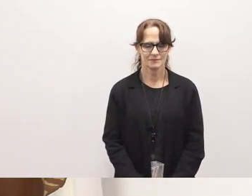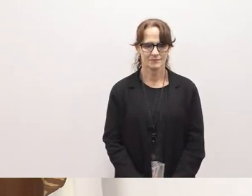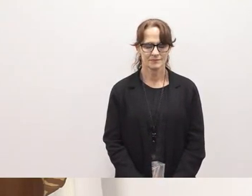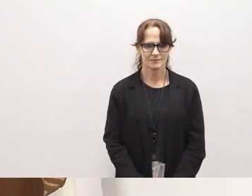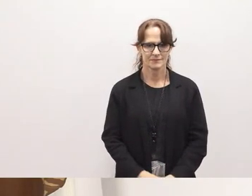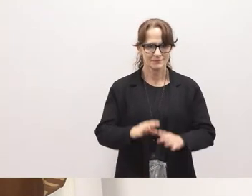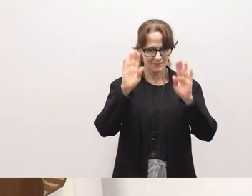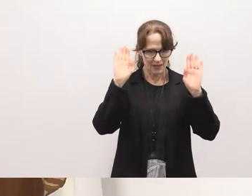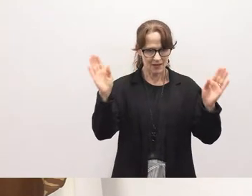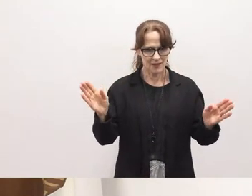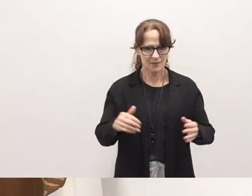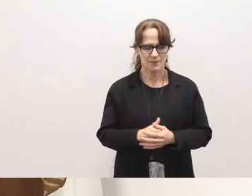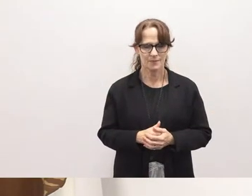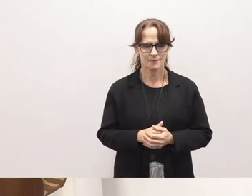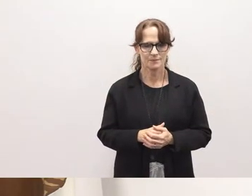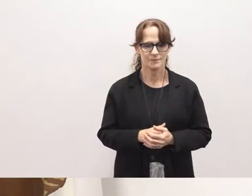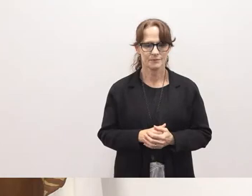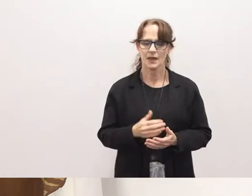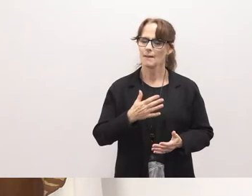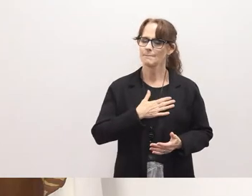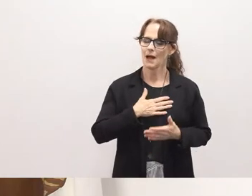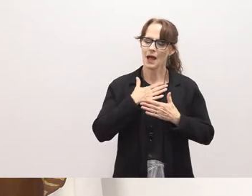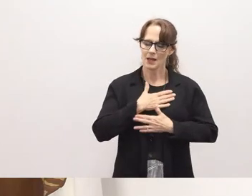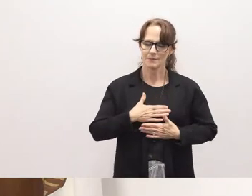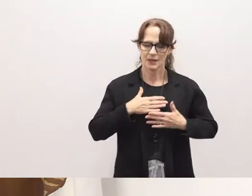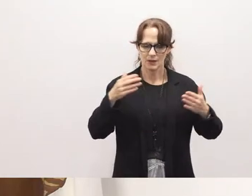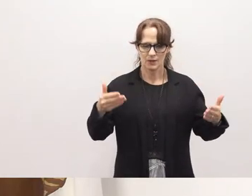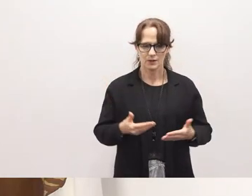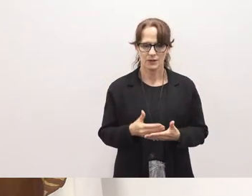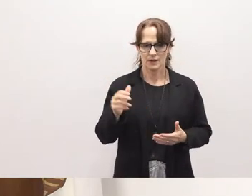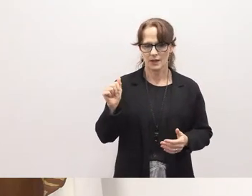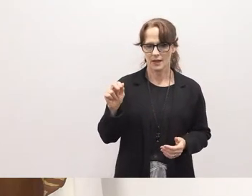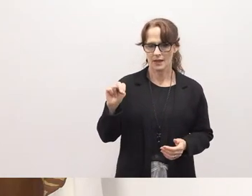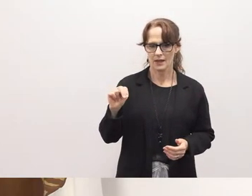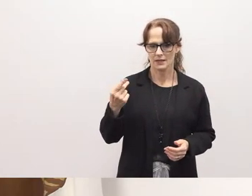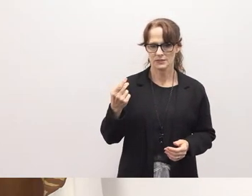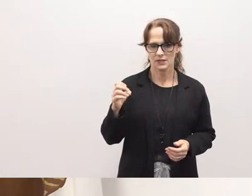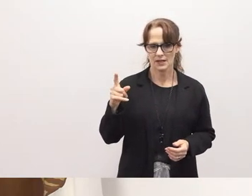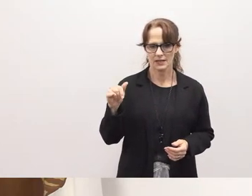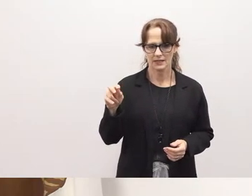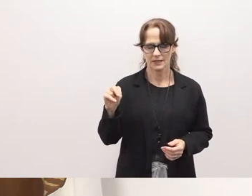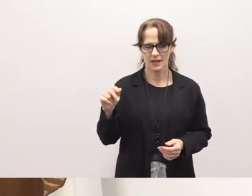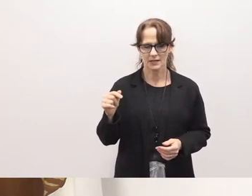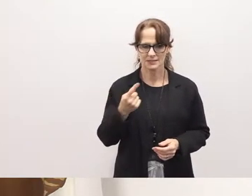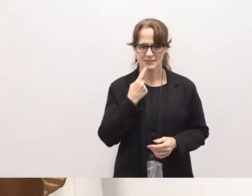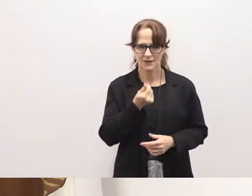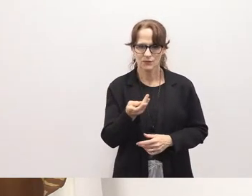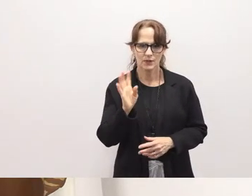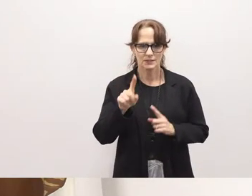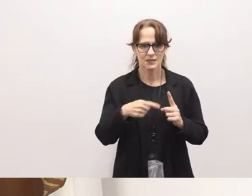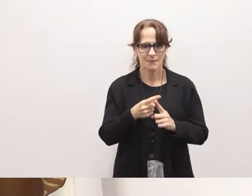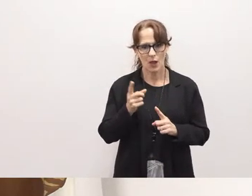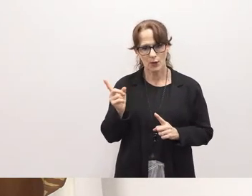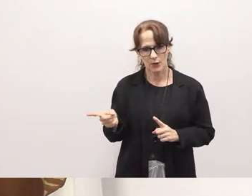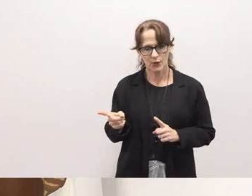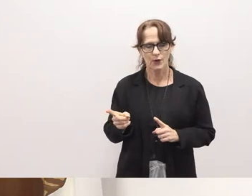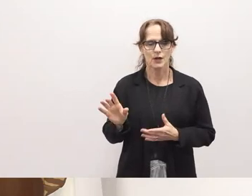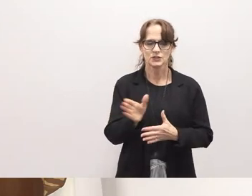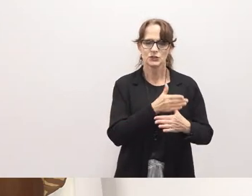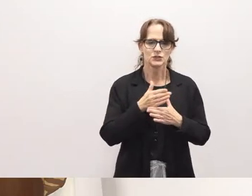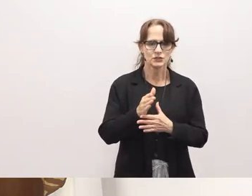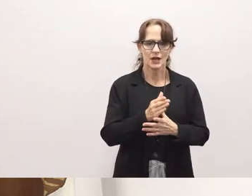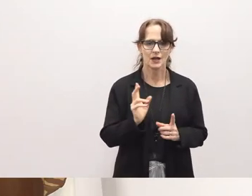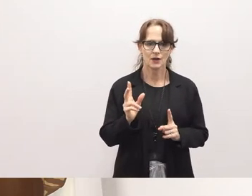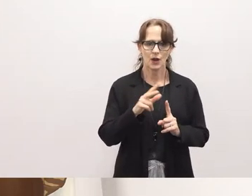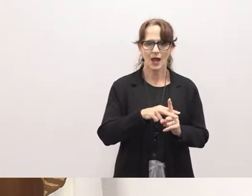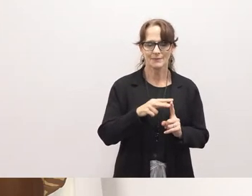Hi, Angelina. So it is my pleasure to introduce Angelina and say a few things about her and what she shared in her